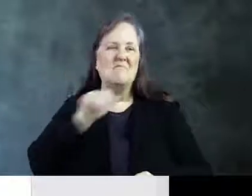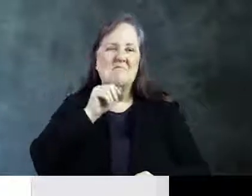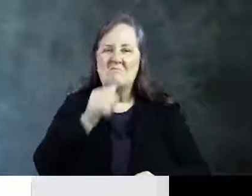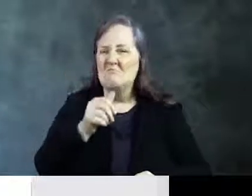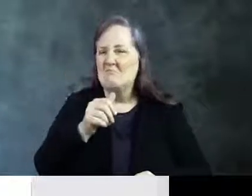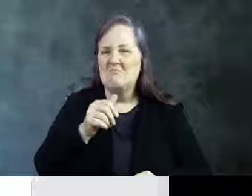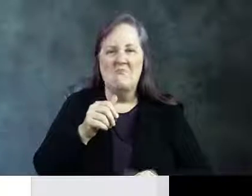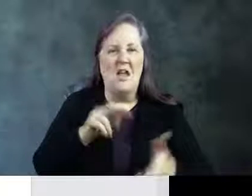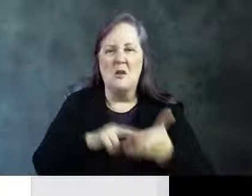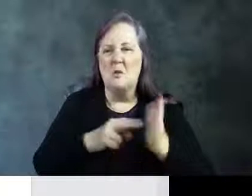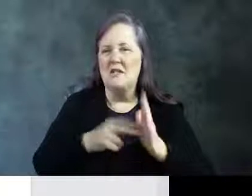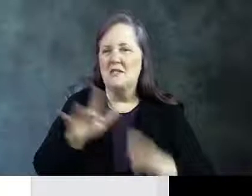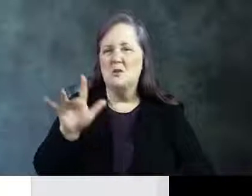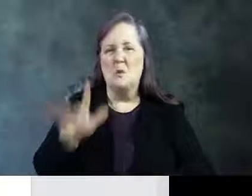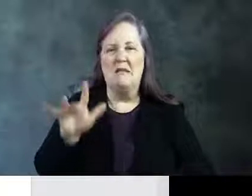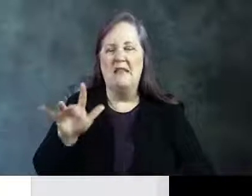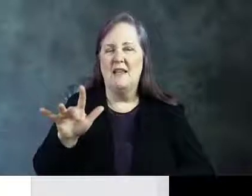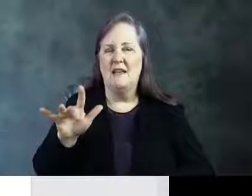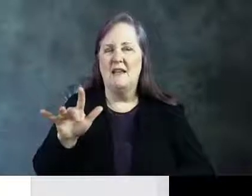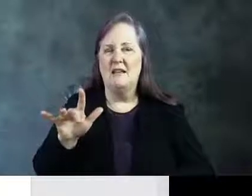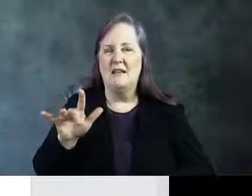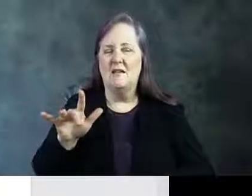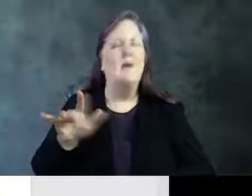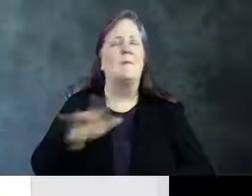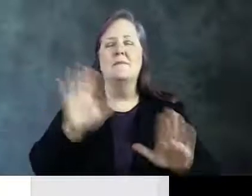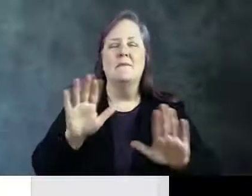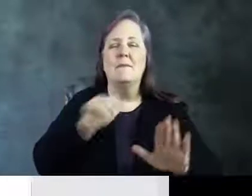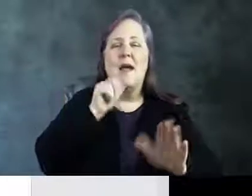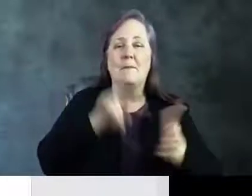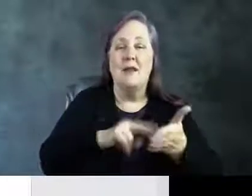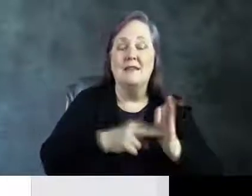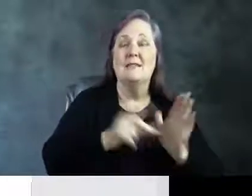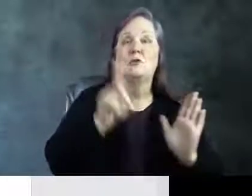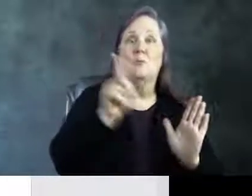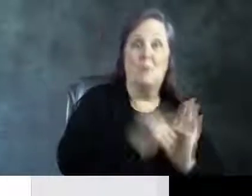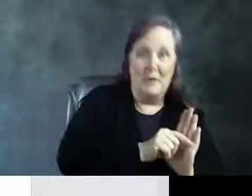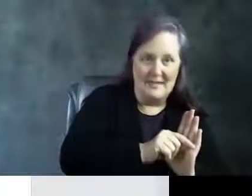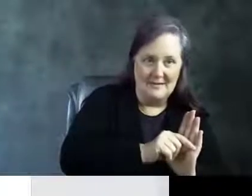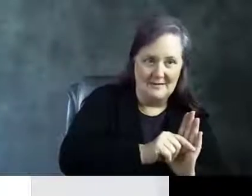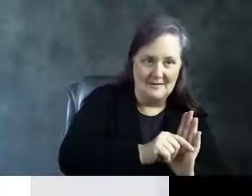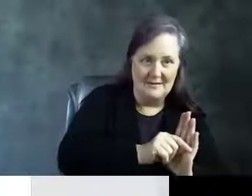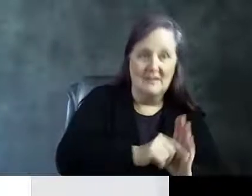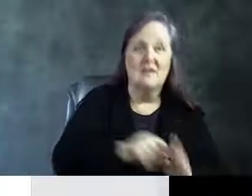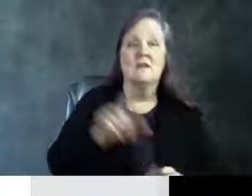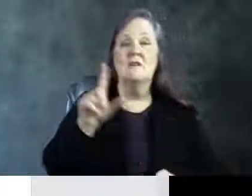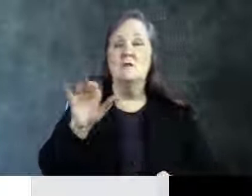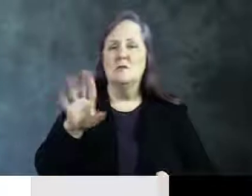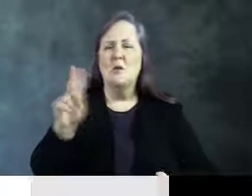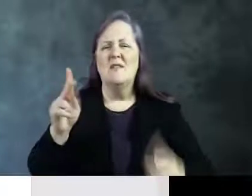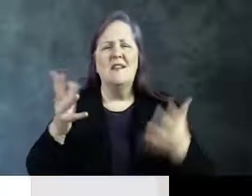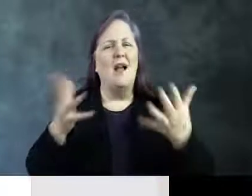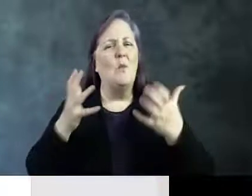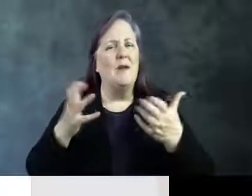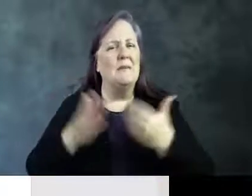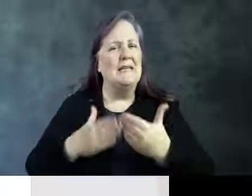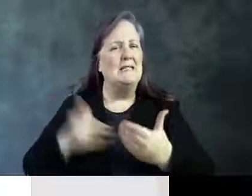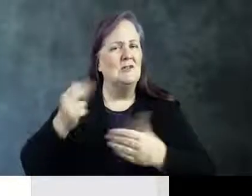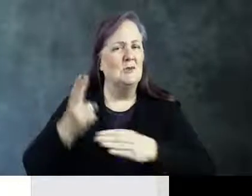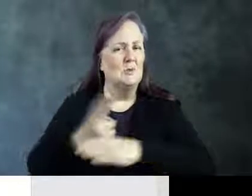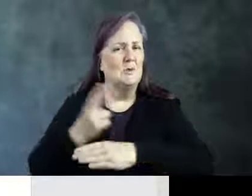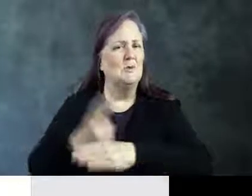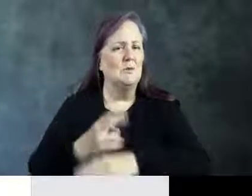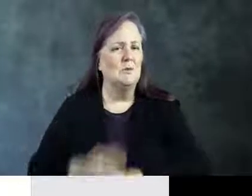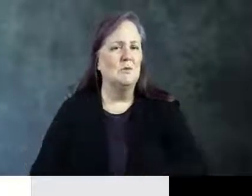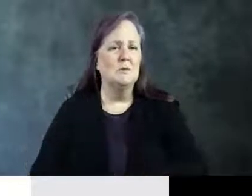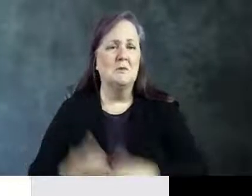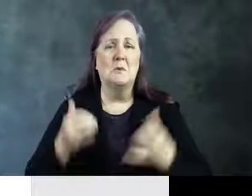it. I'm not intending to print it. So I'm going to go ahead and make this link more useful. Right now, I just have a